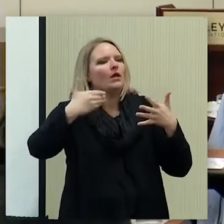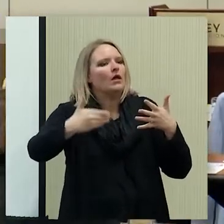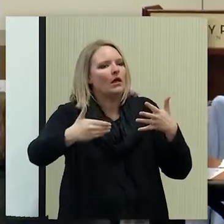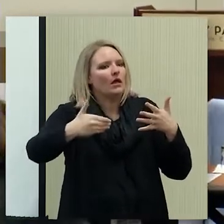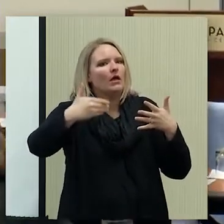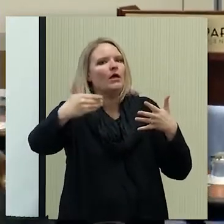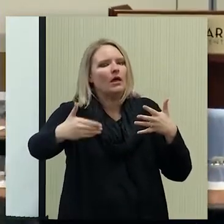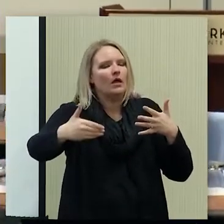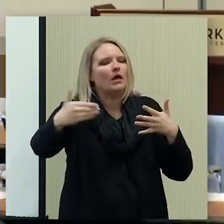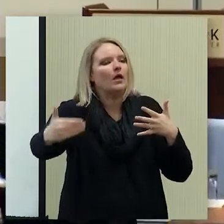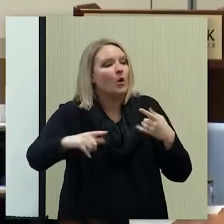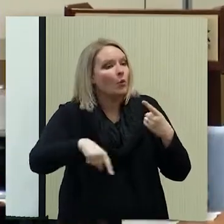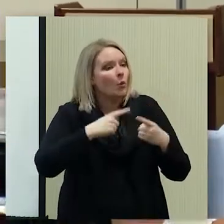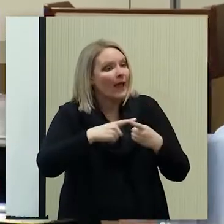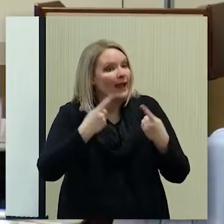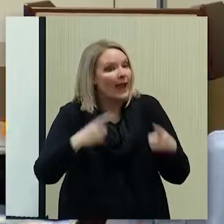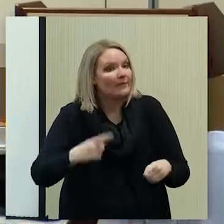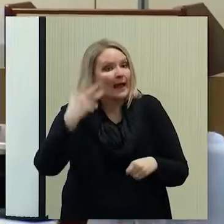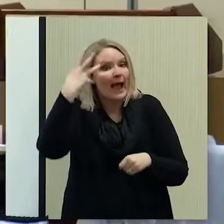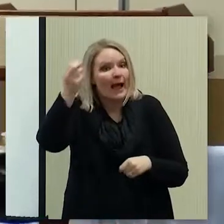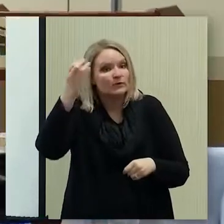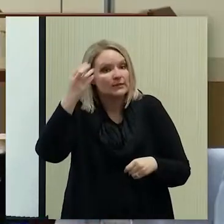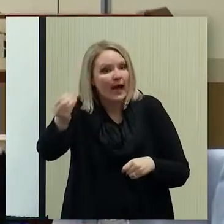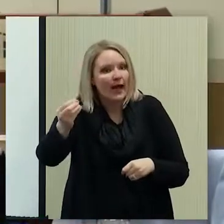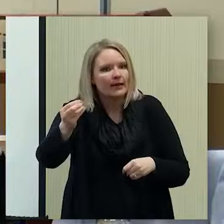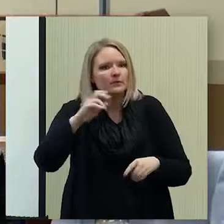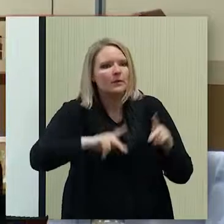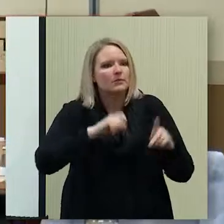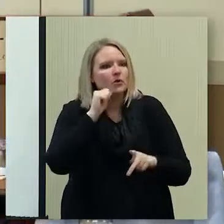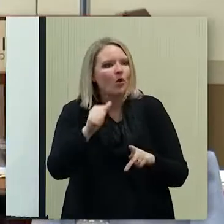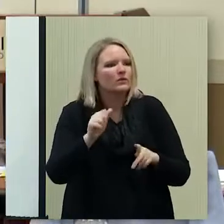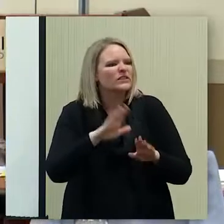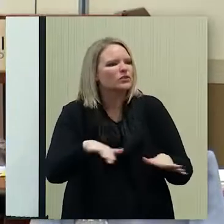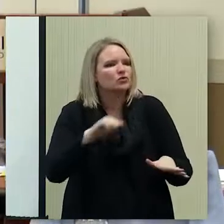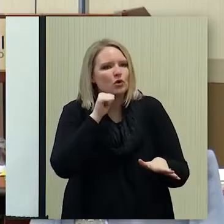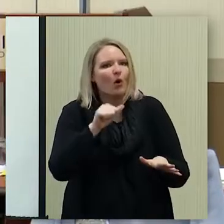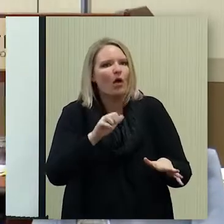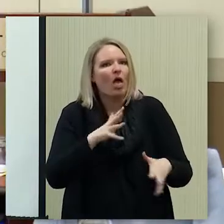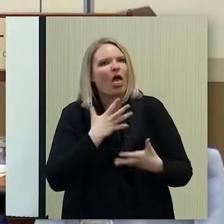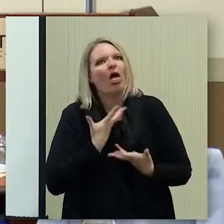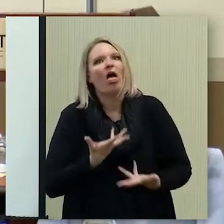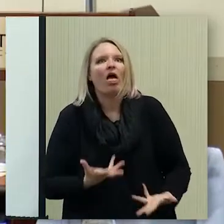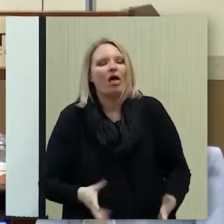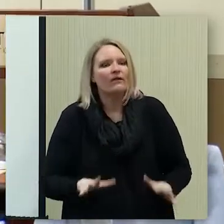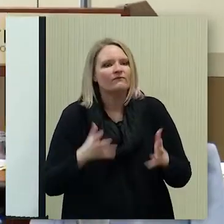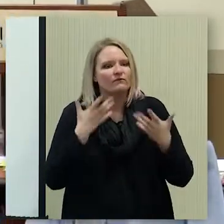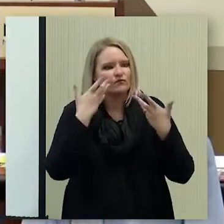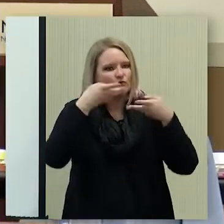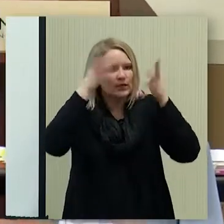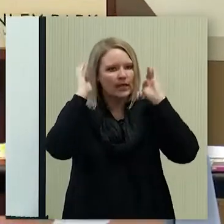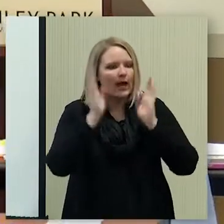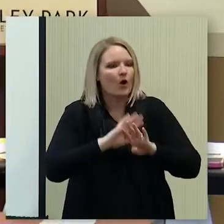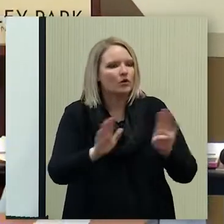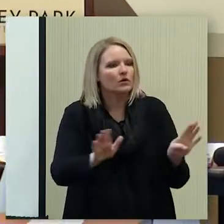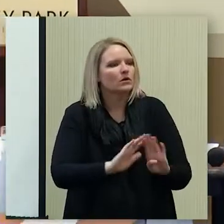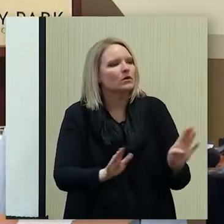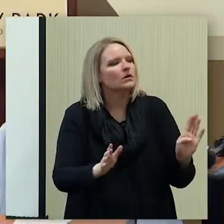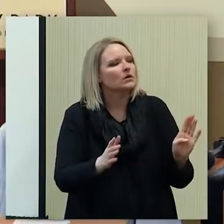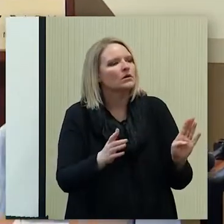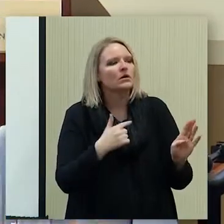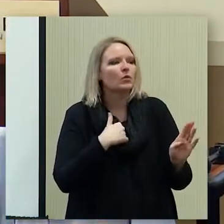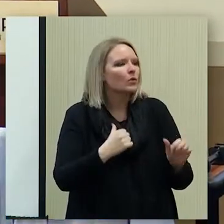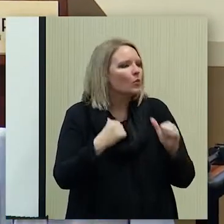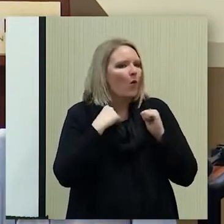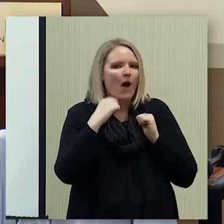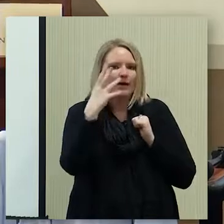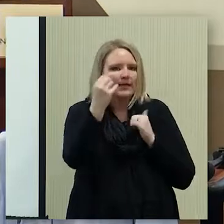comes to outside time, we're not having meltdowns then. Children already are anticipating, okay, we're not going to go outside today.